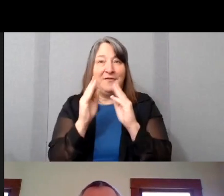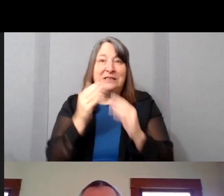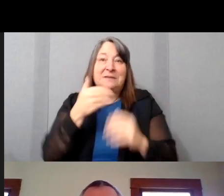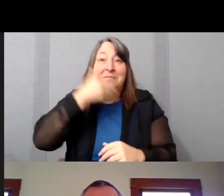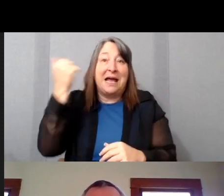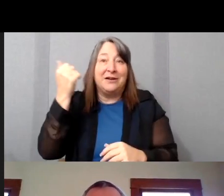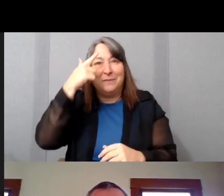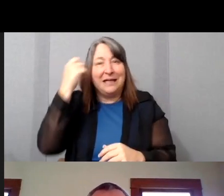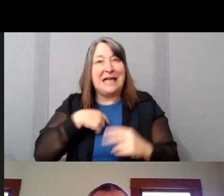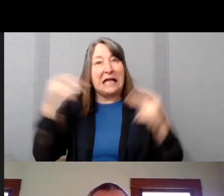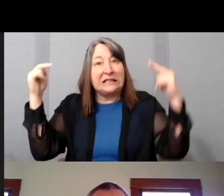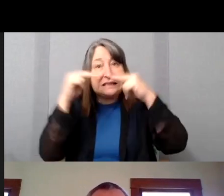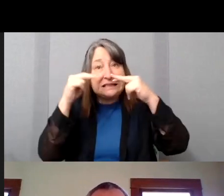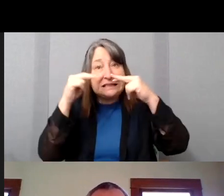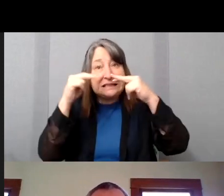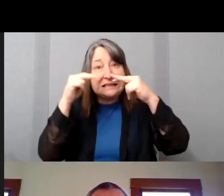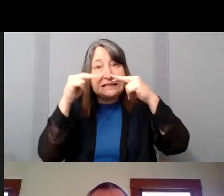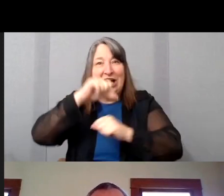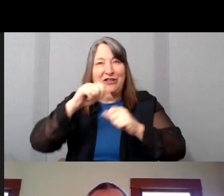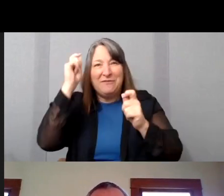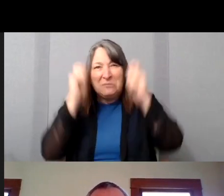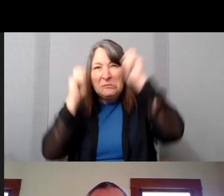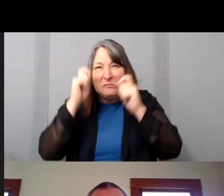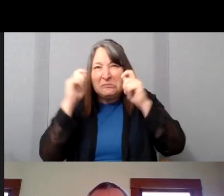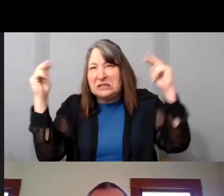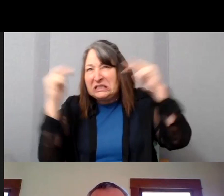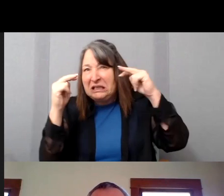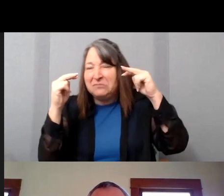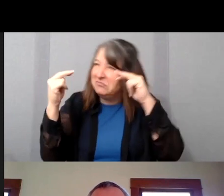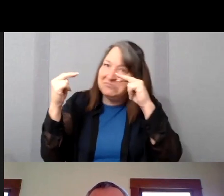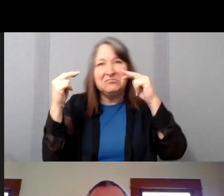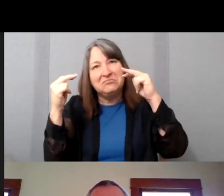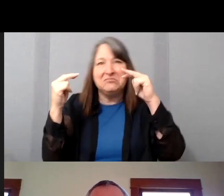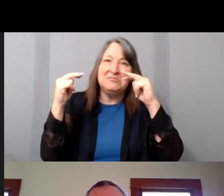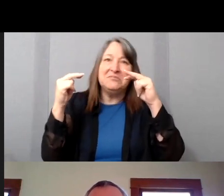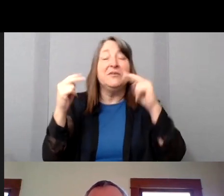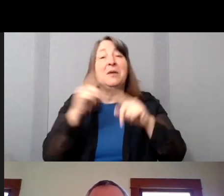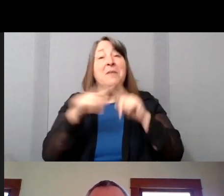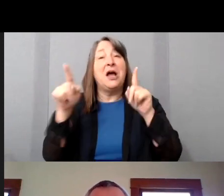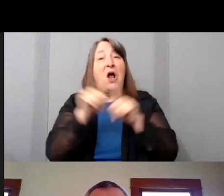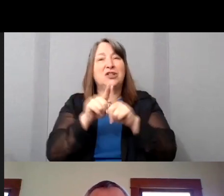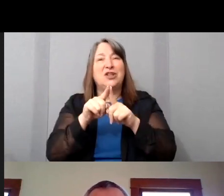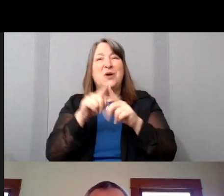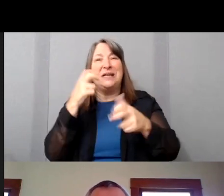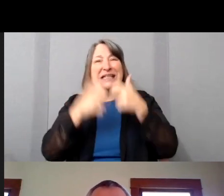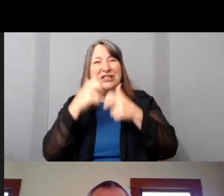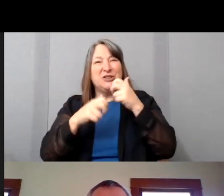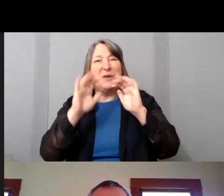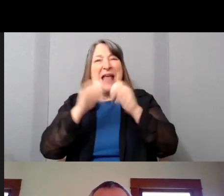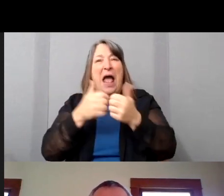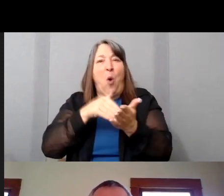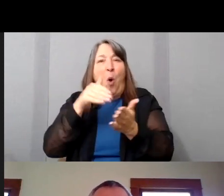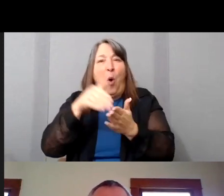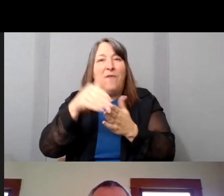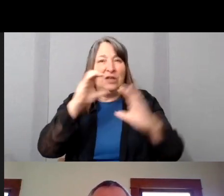facial expression, but there are also issues around just kind of frequency of communication, period. And so I